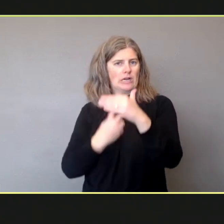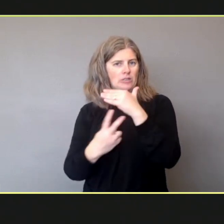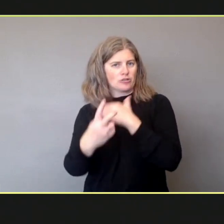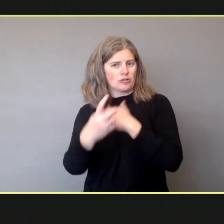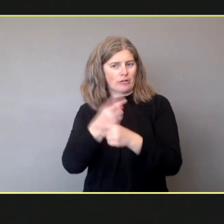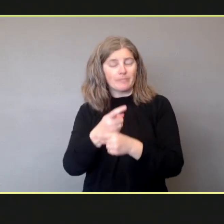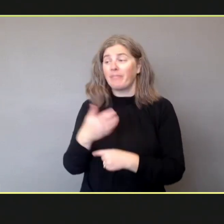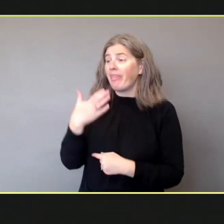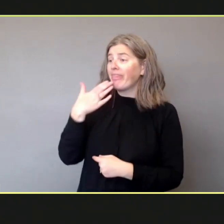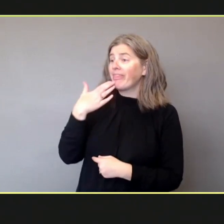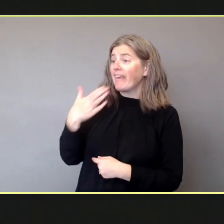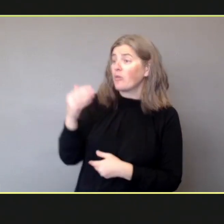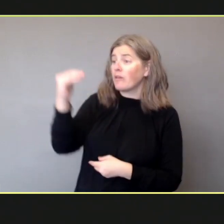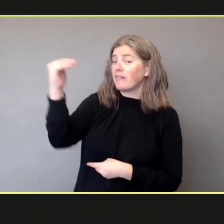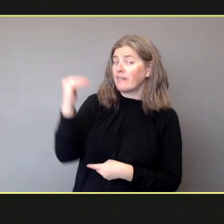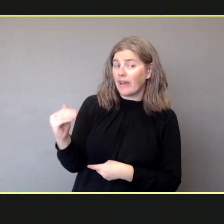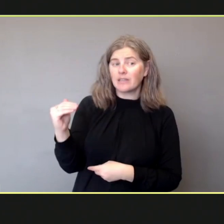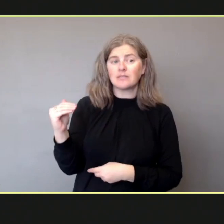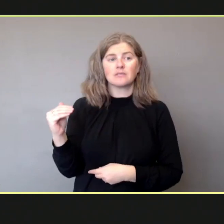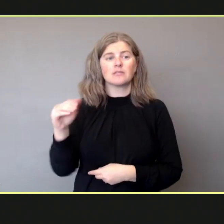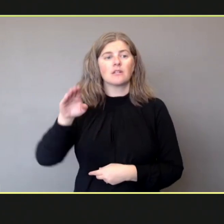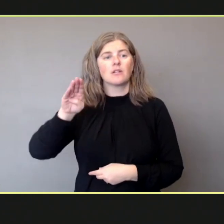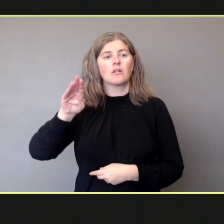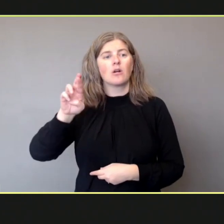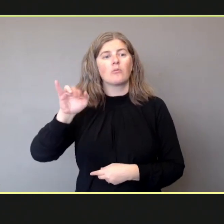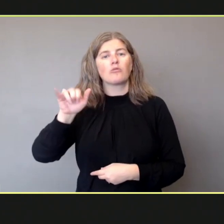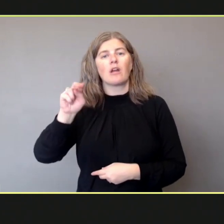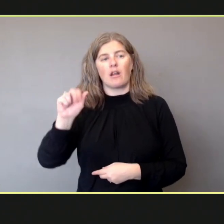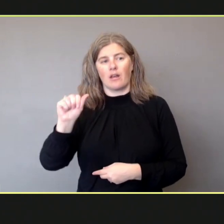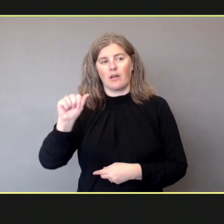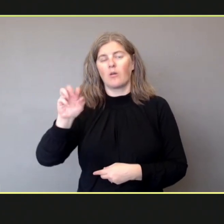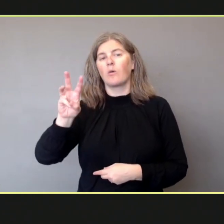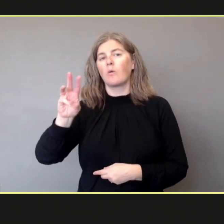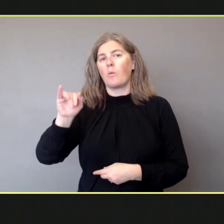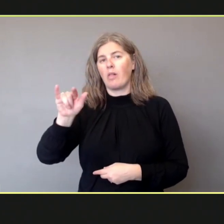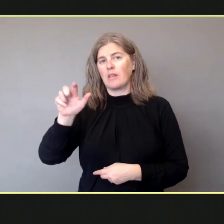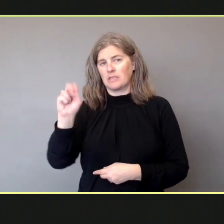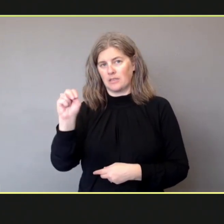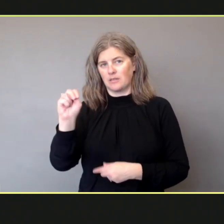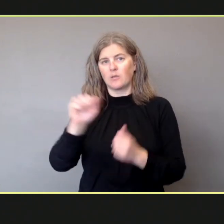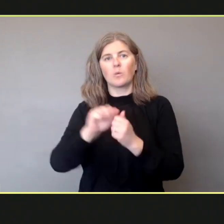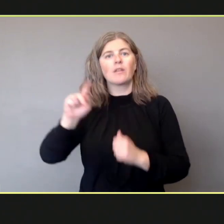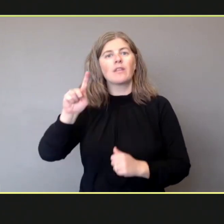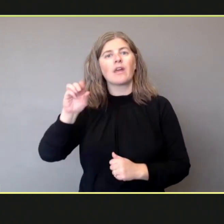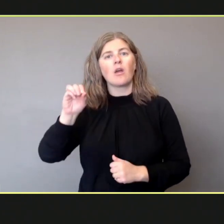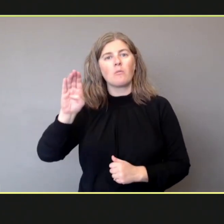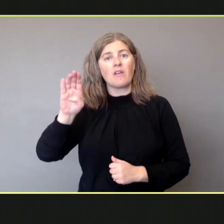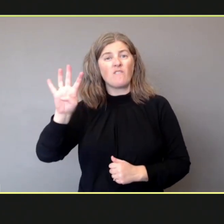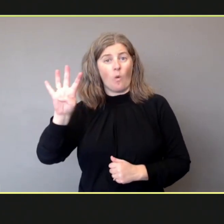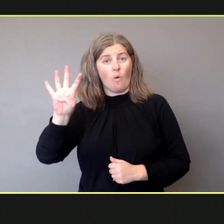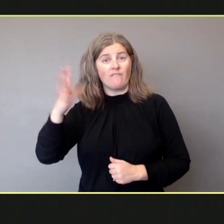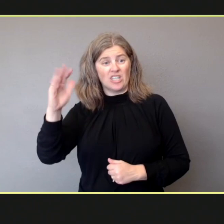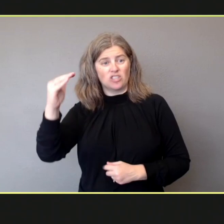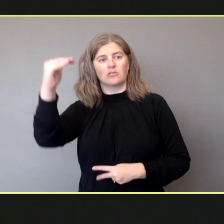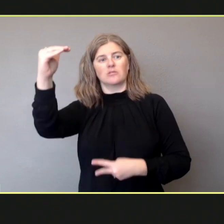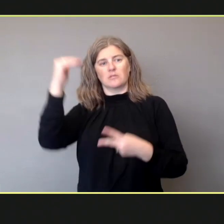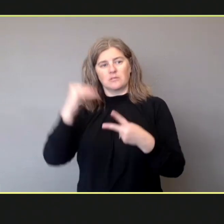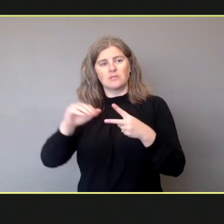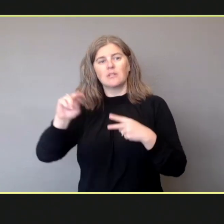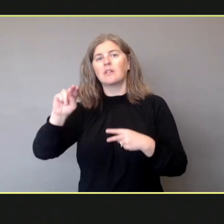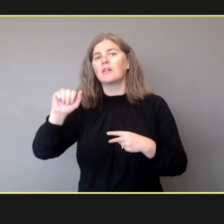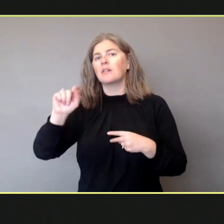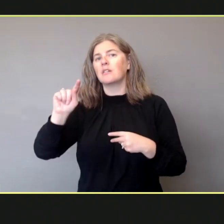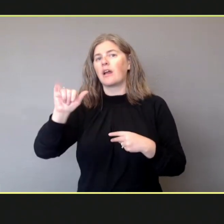right, thank you. Next, we're going to go to Brianna Wilson with KOB4. And after Brianna, we'll go to